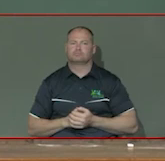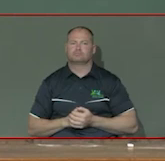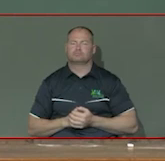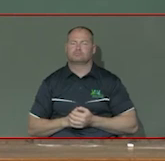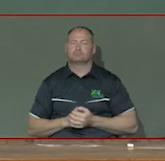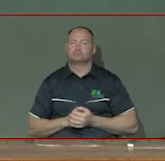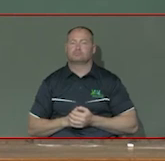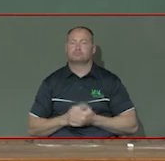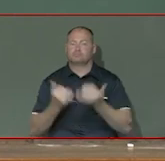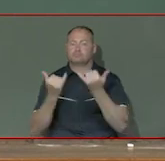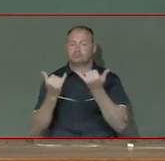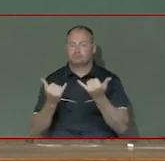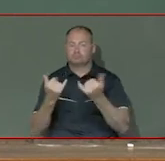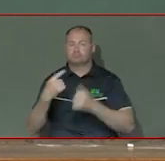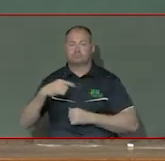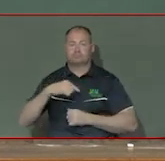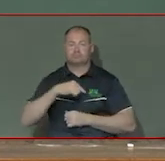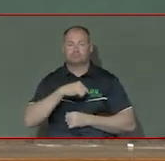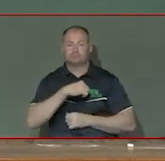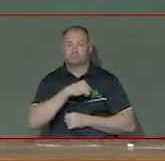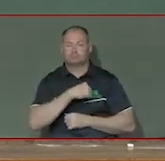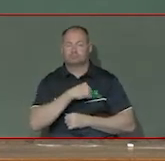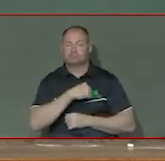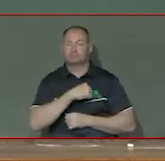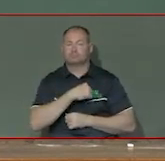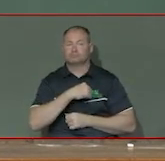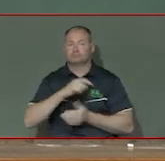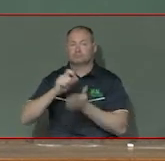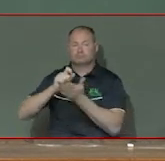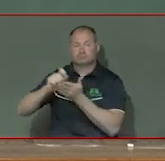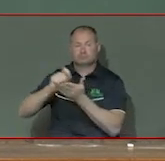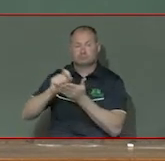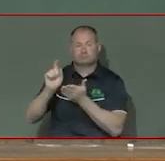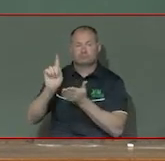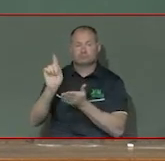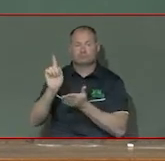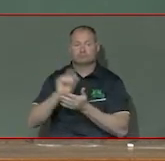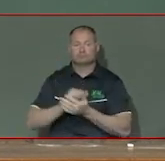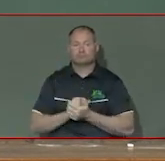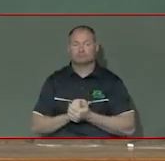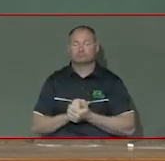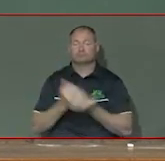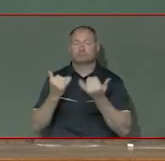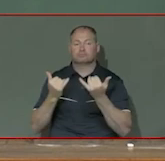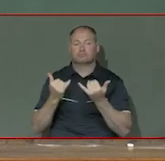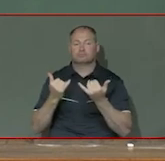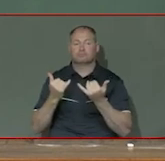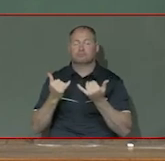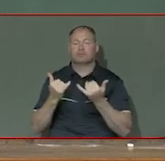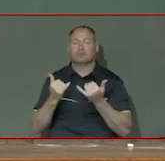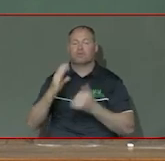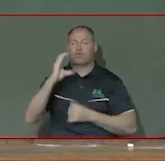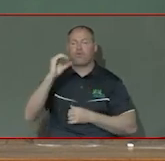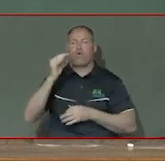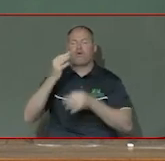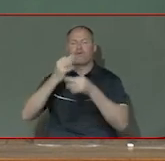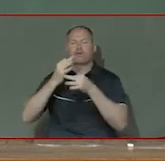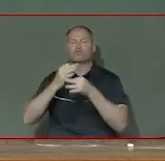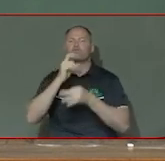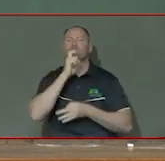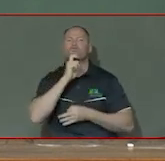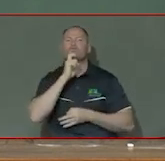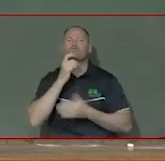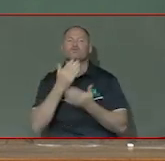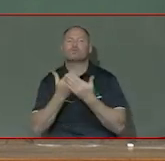Now we can say the cos of 90 degrees minus A. Now we're going to make use of the cofunctions. First quadrant cos